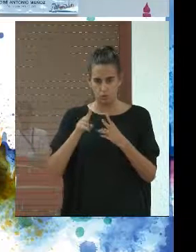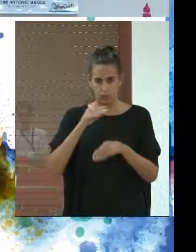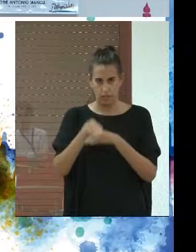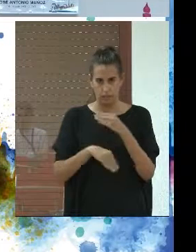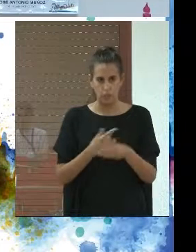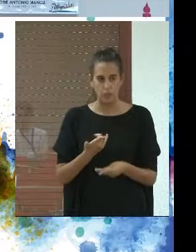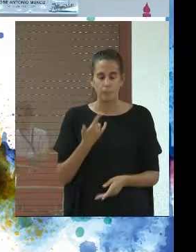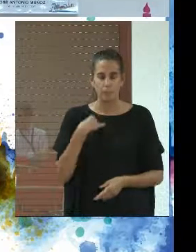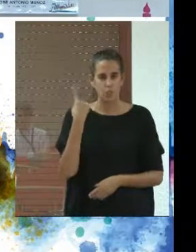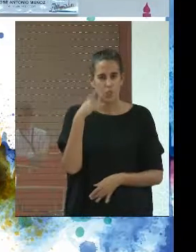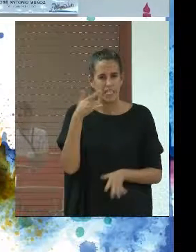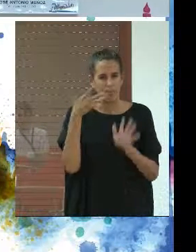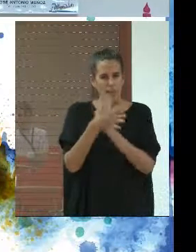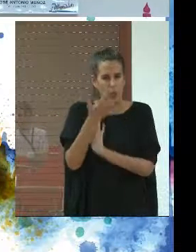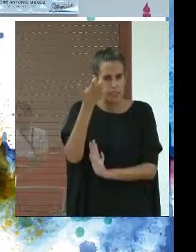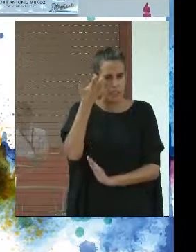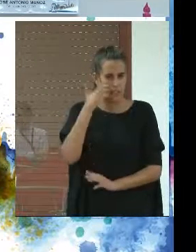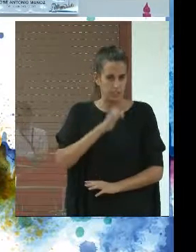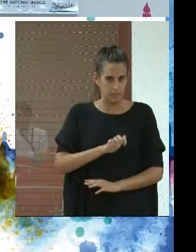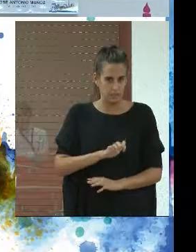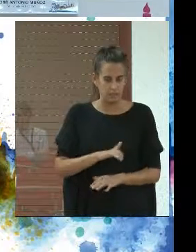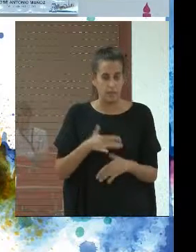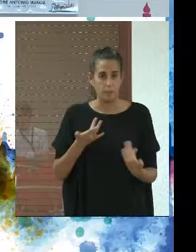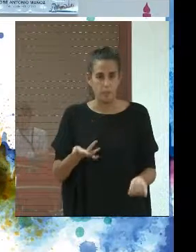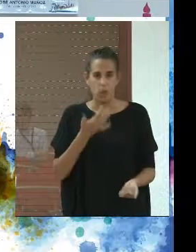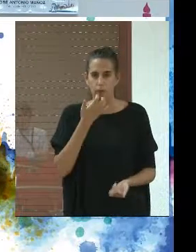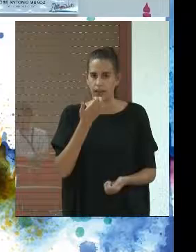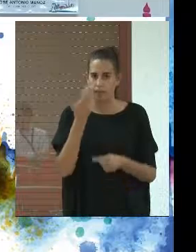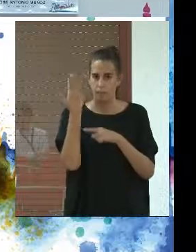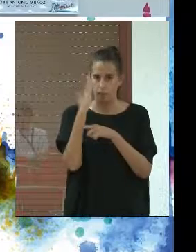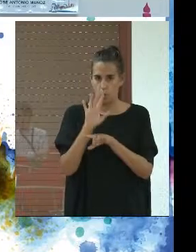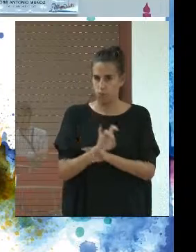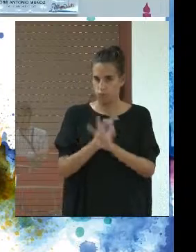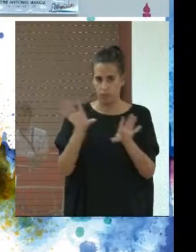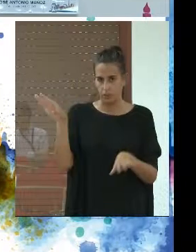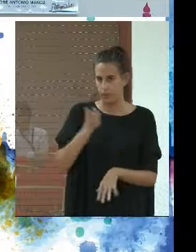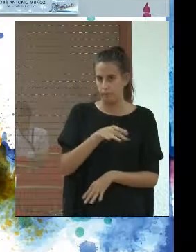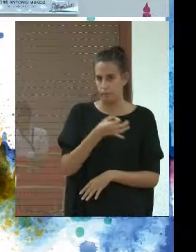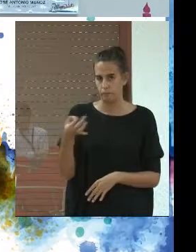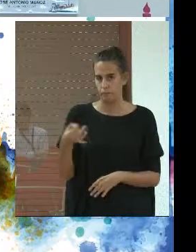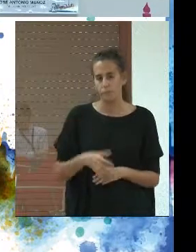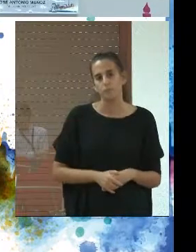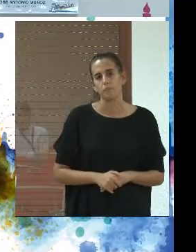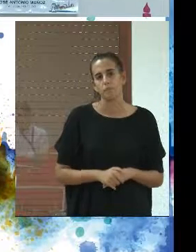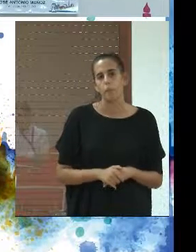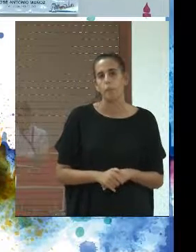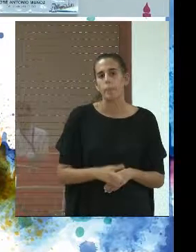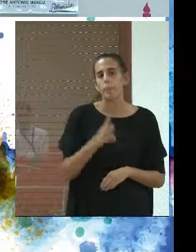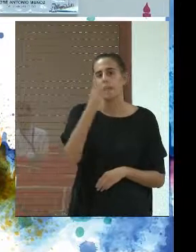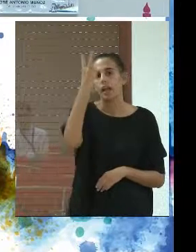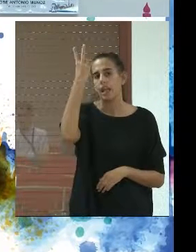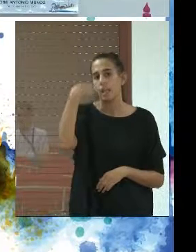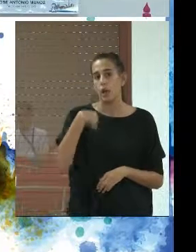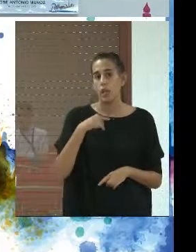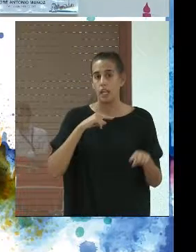concepts. This may sound unusual, but when we see an example, you'll understand better what I'm trying to say.